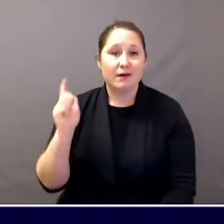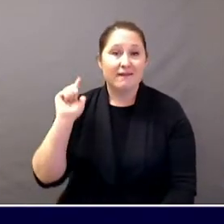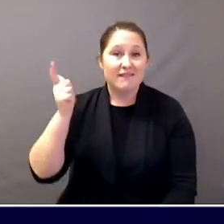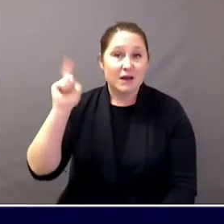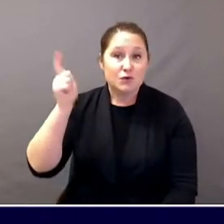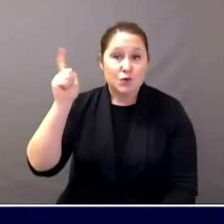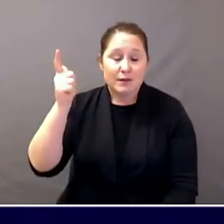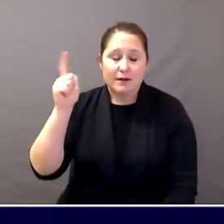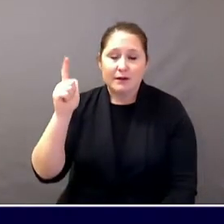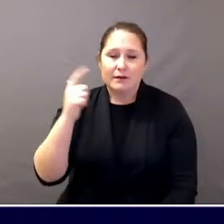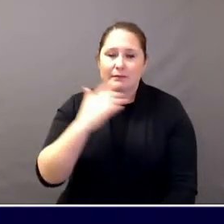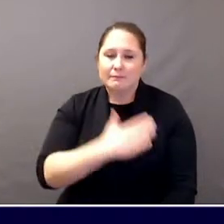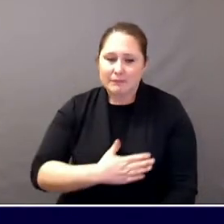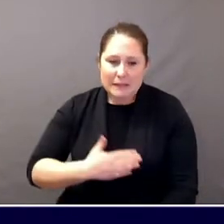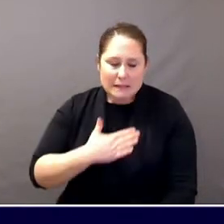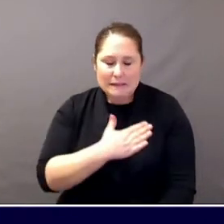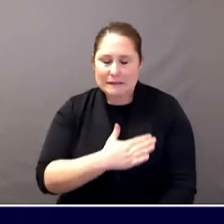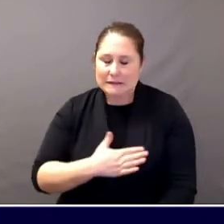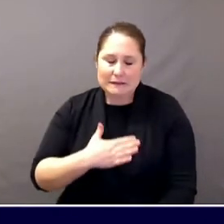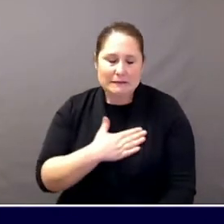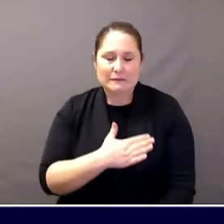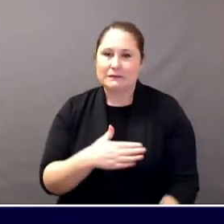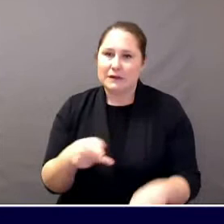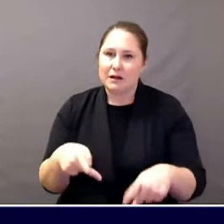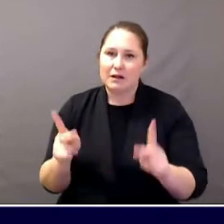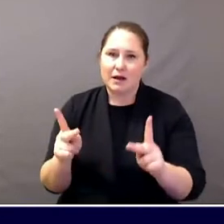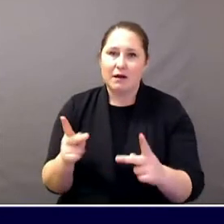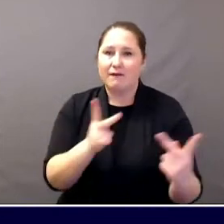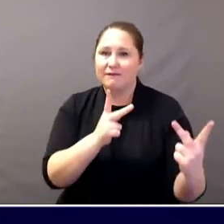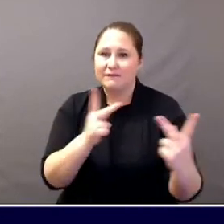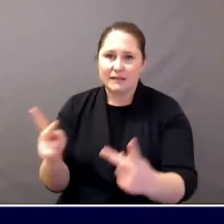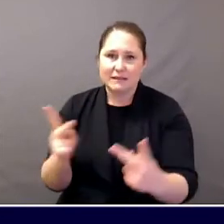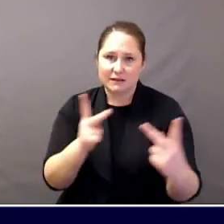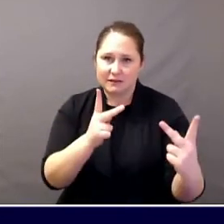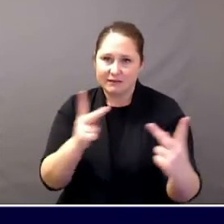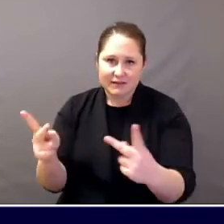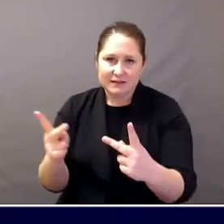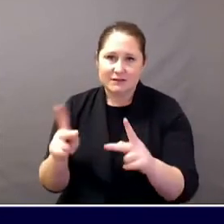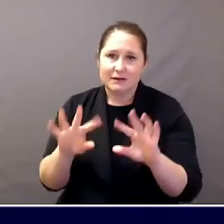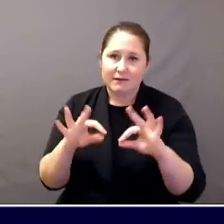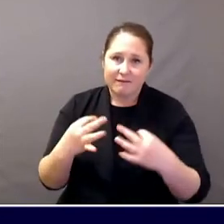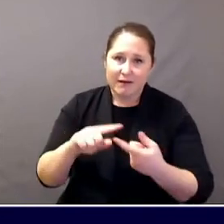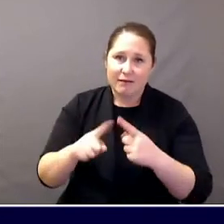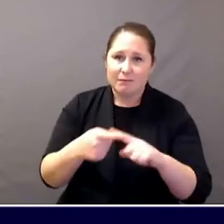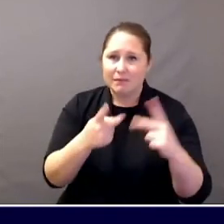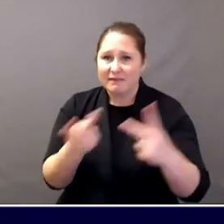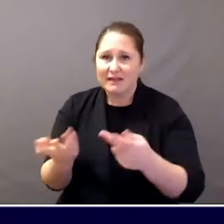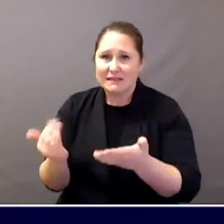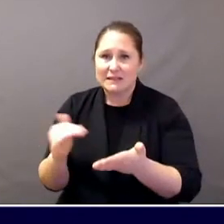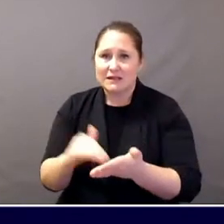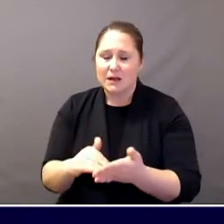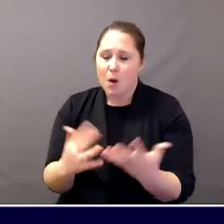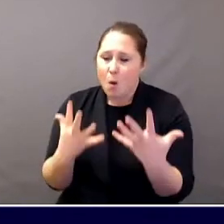to open up to visitations for the people who are so desperate to see their loved